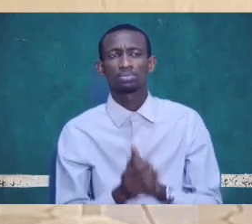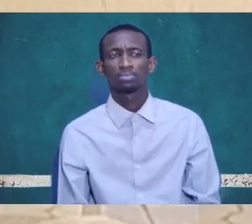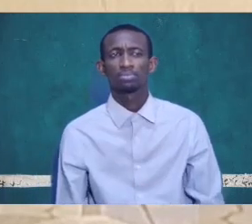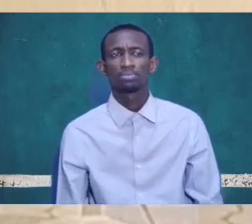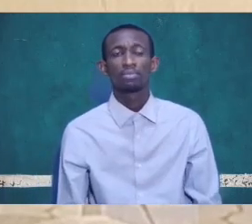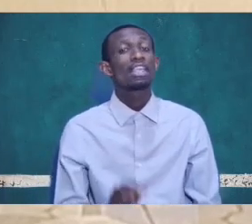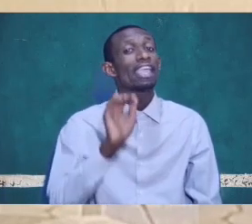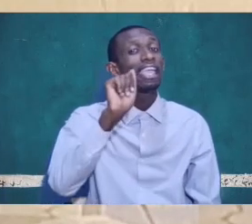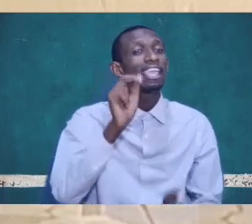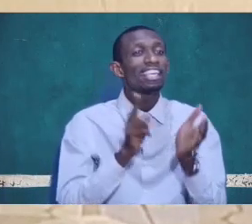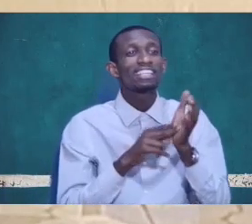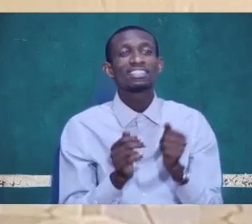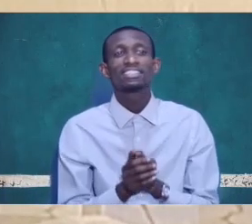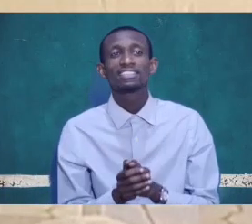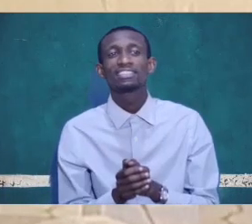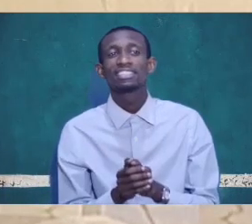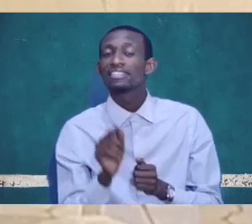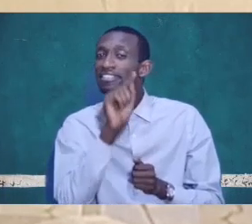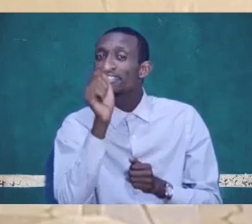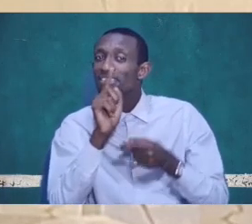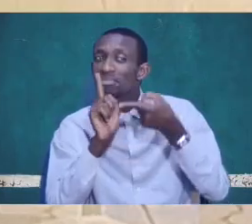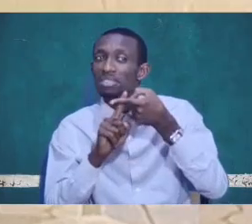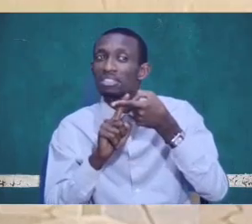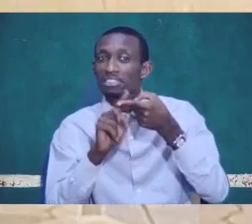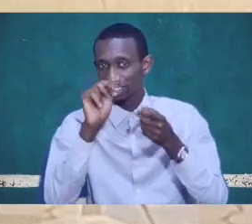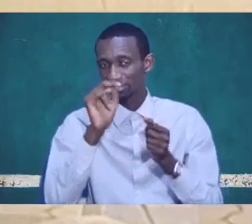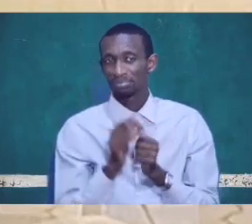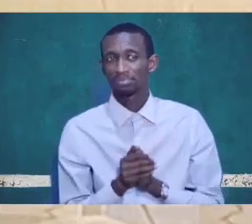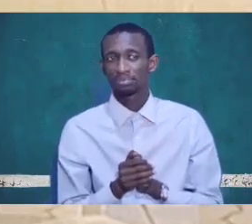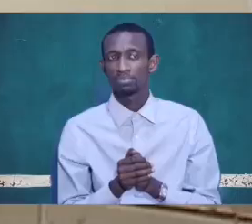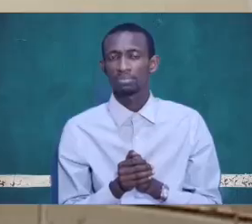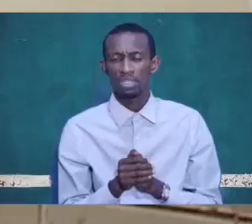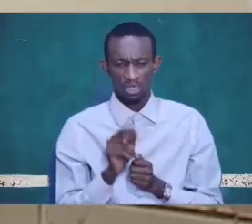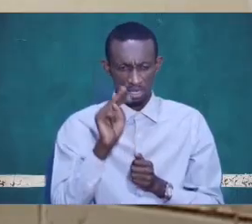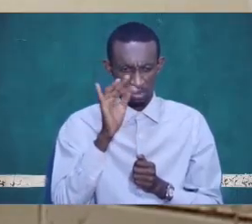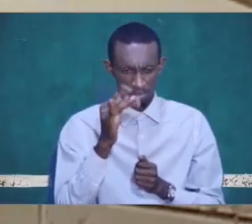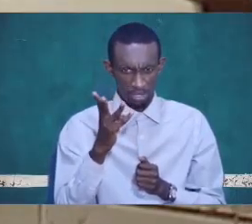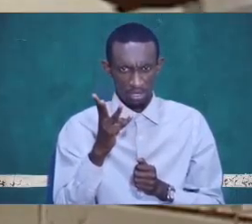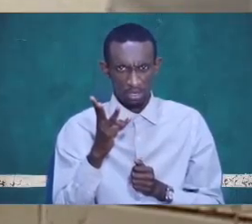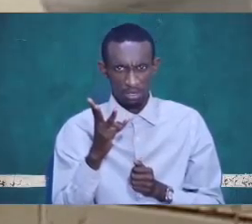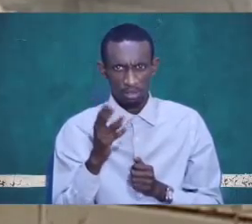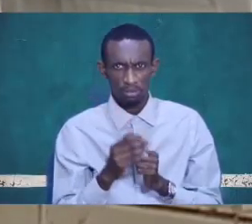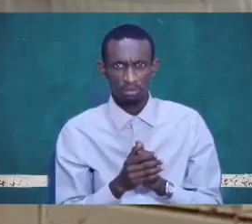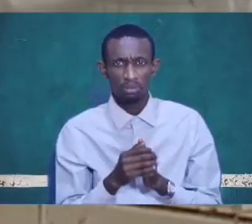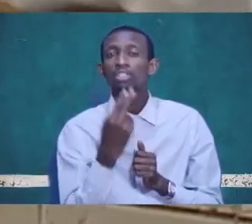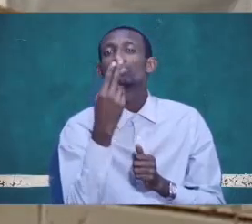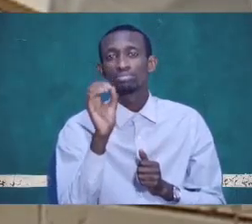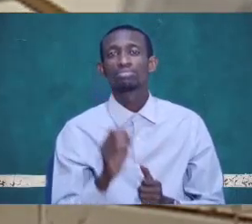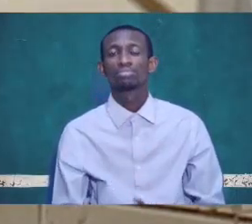is equal to the protons plus neutrons. How many neutrons do we have? We have